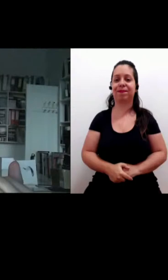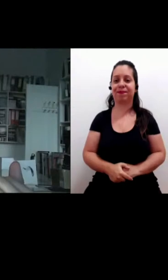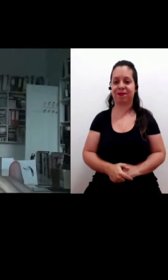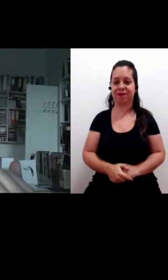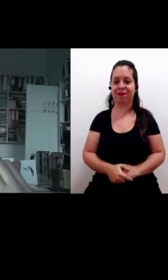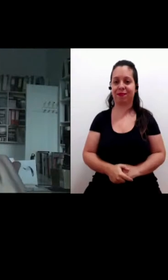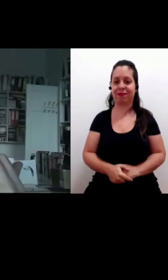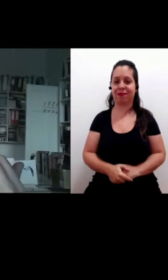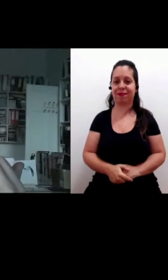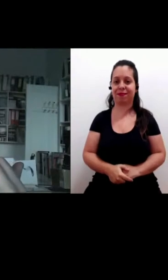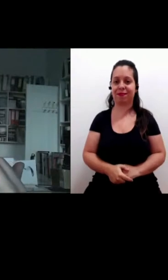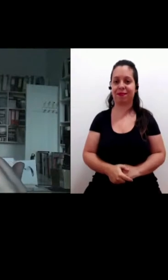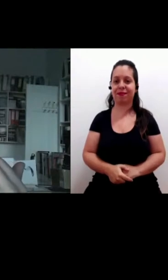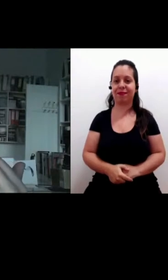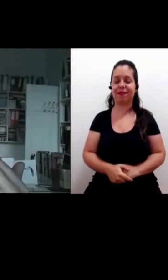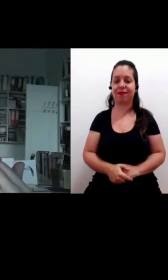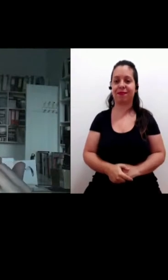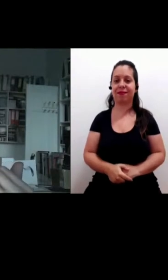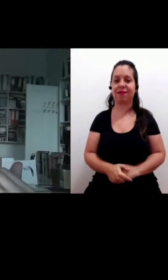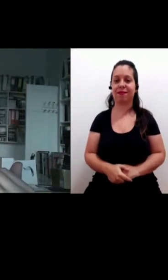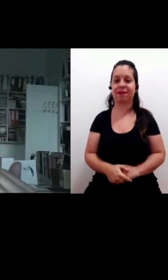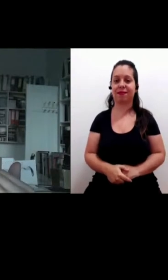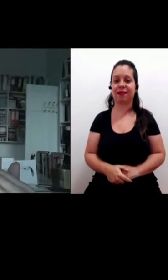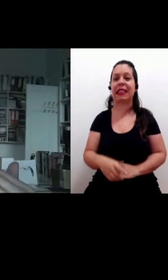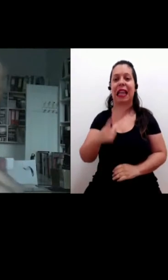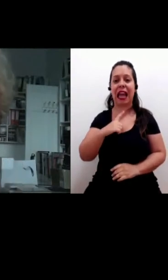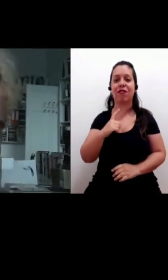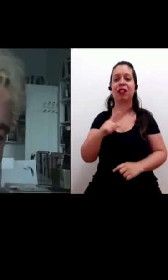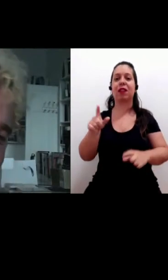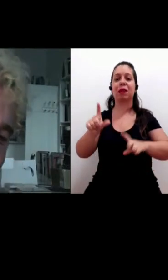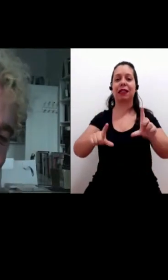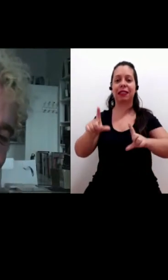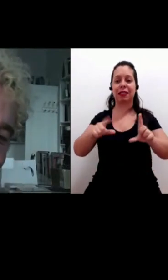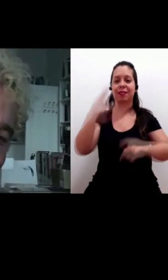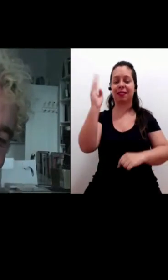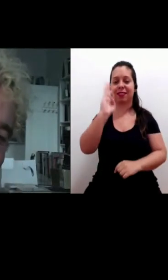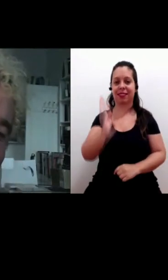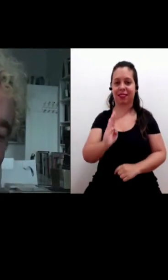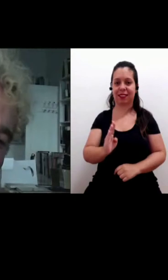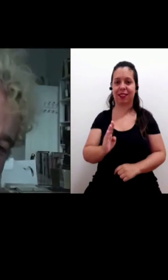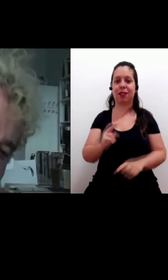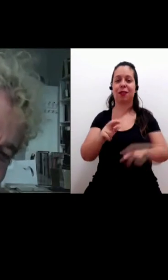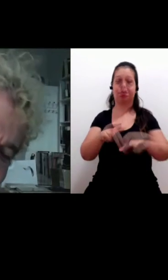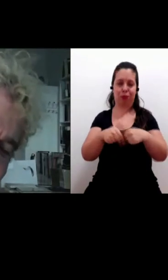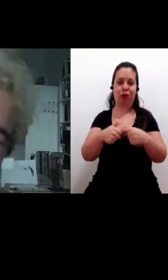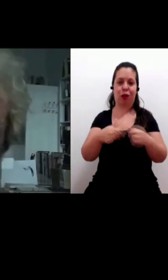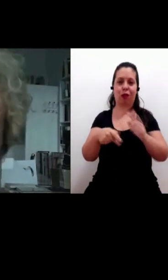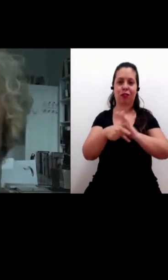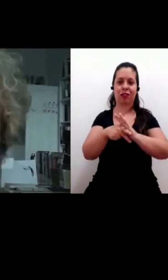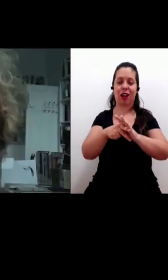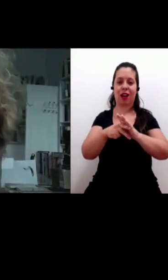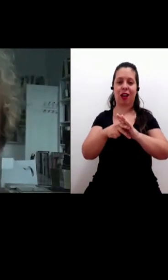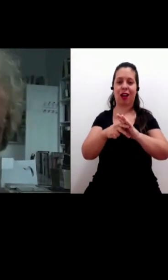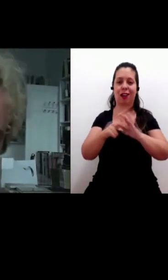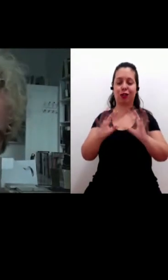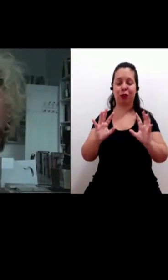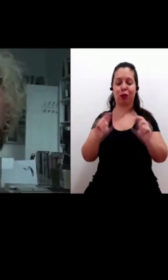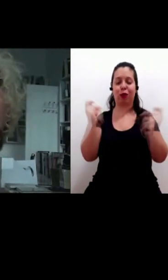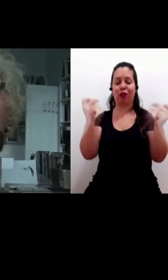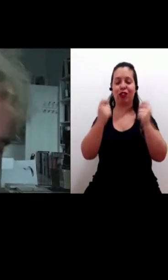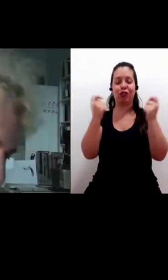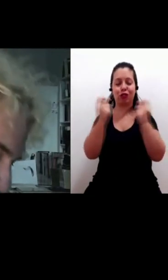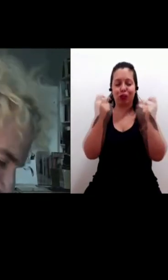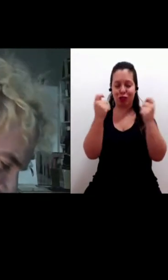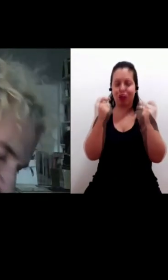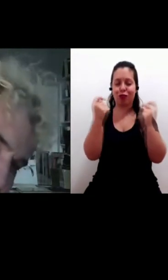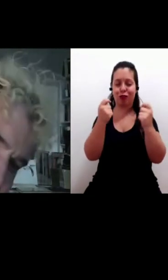There were a rerun on the Brazilian television doing It So True because of women make film. And